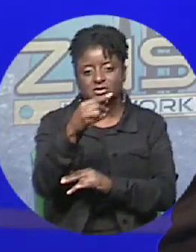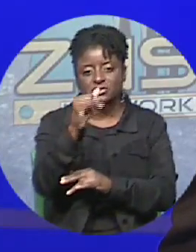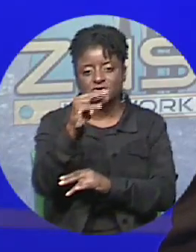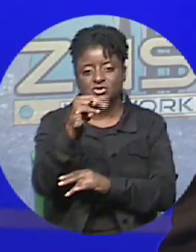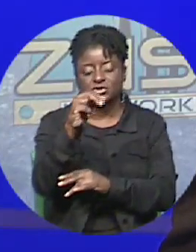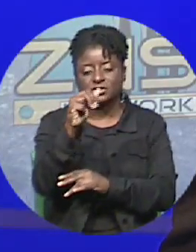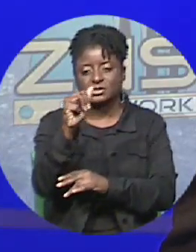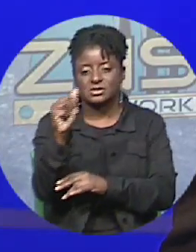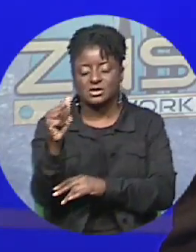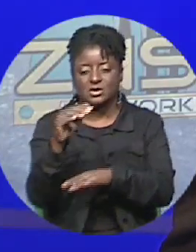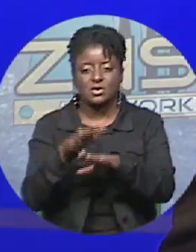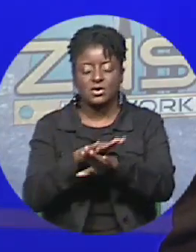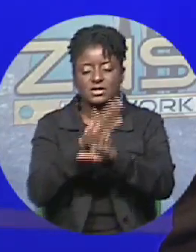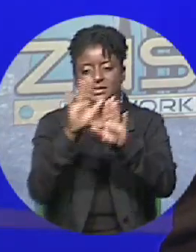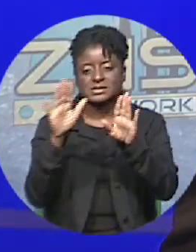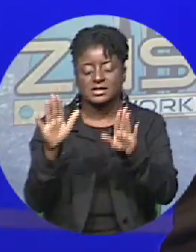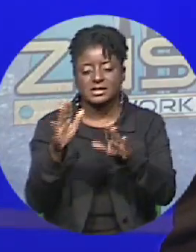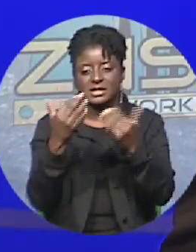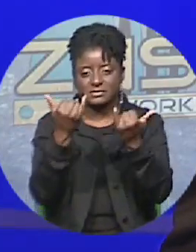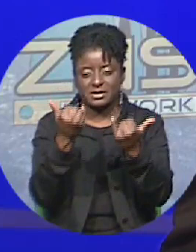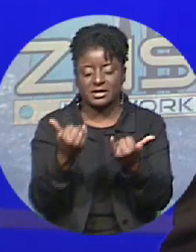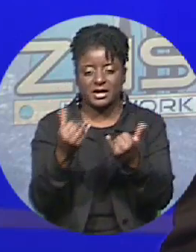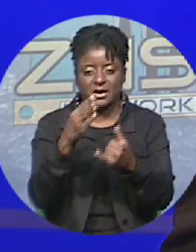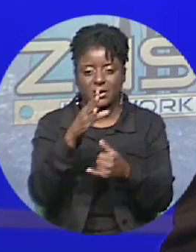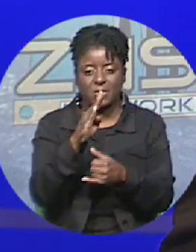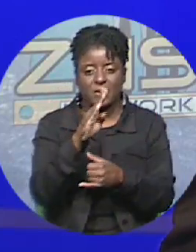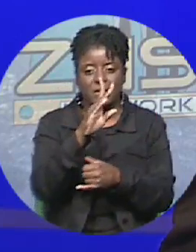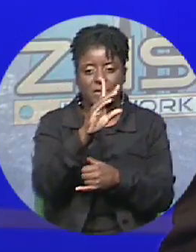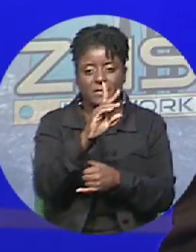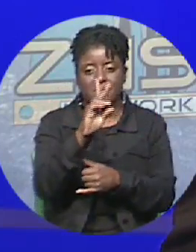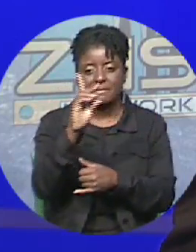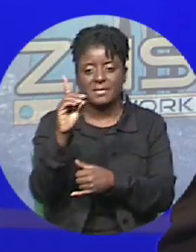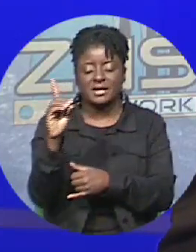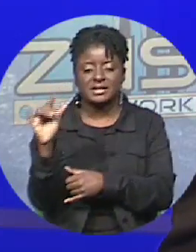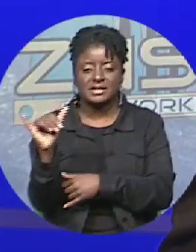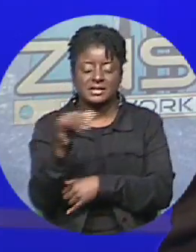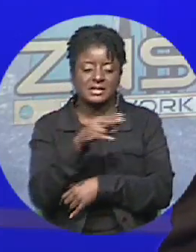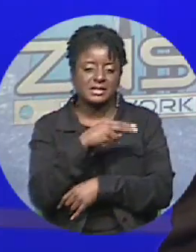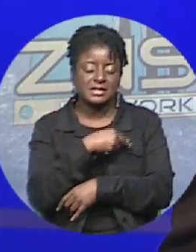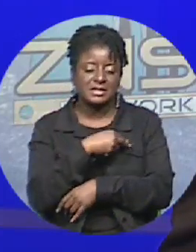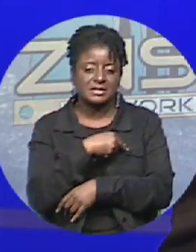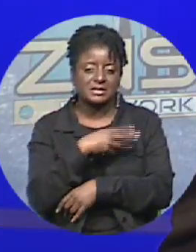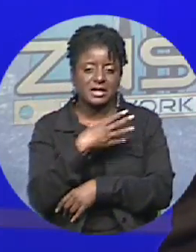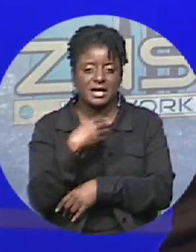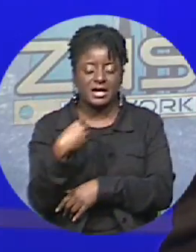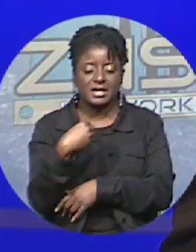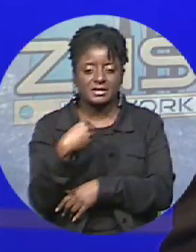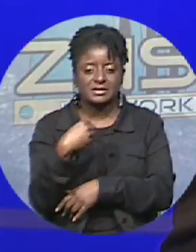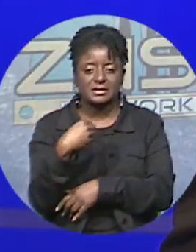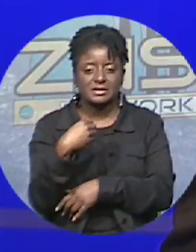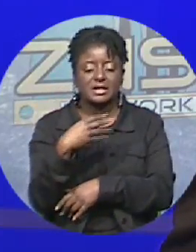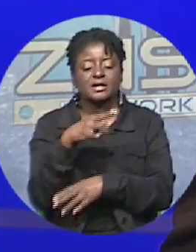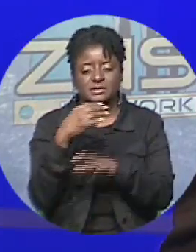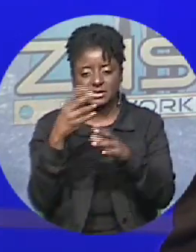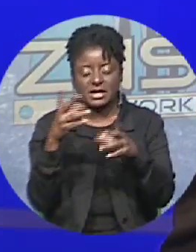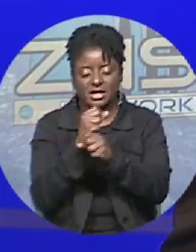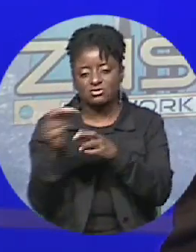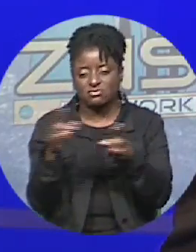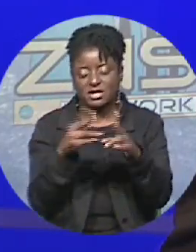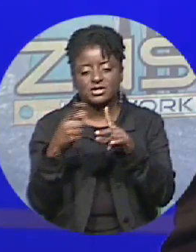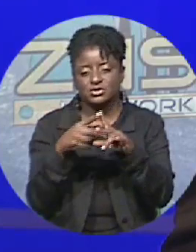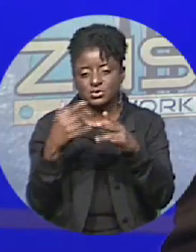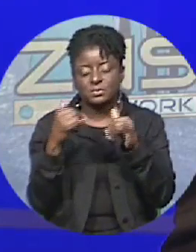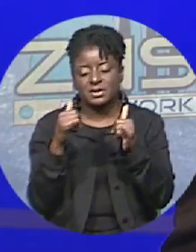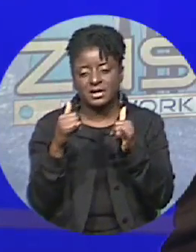Sunday. At this hour, Buddy Hield and the 3rd-seeded Oklahoma Sooners, they're getting ready to take to the floor against